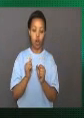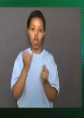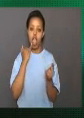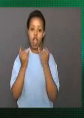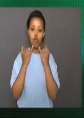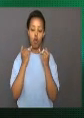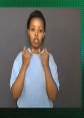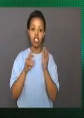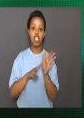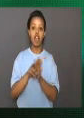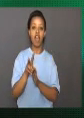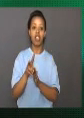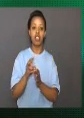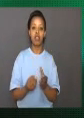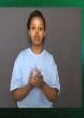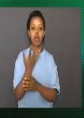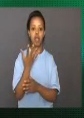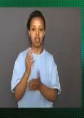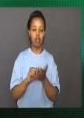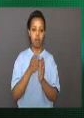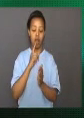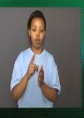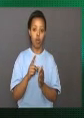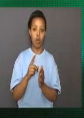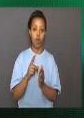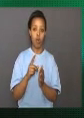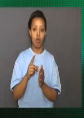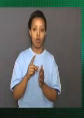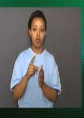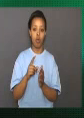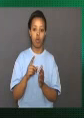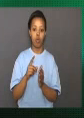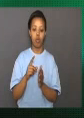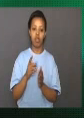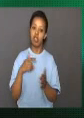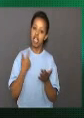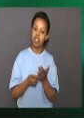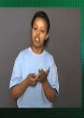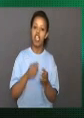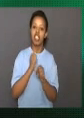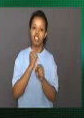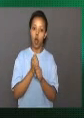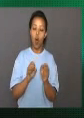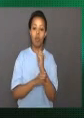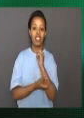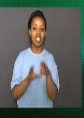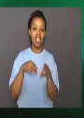information on virus multiplication has been acquired based on work